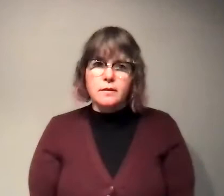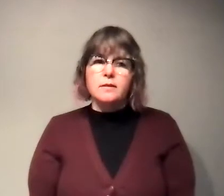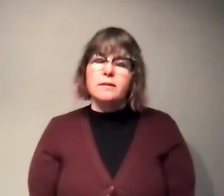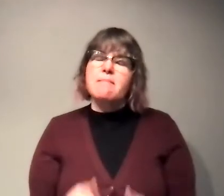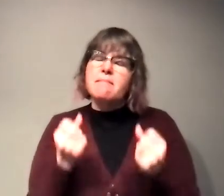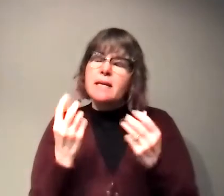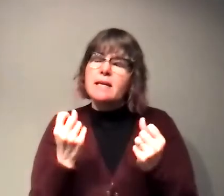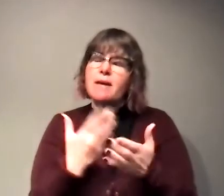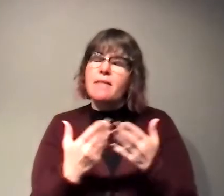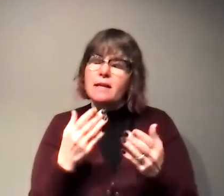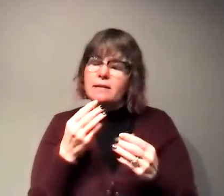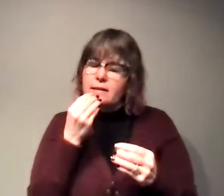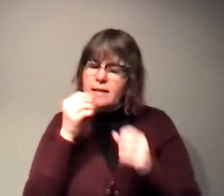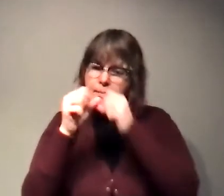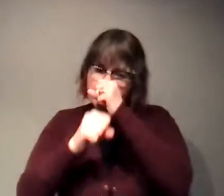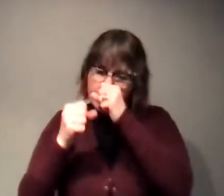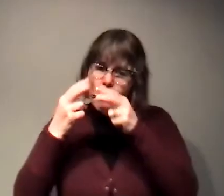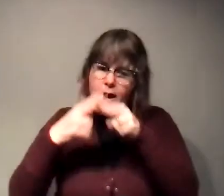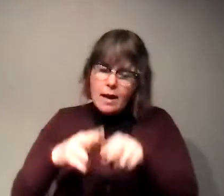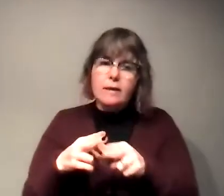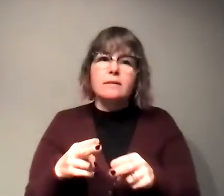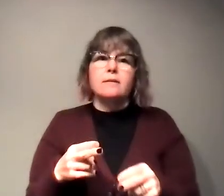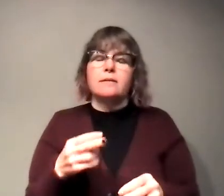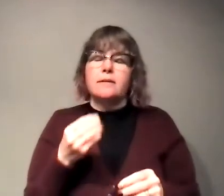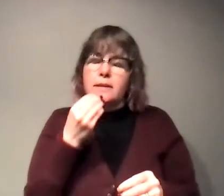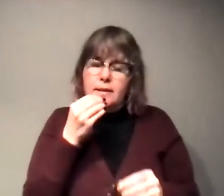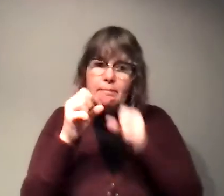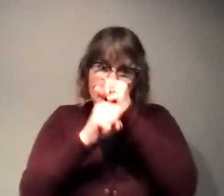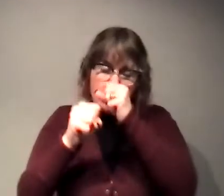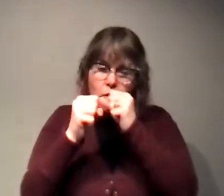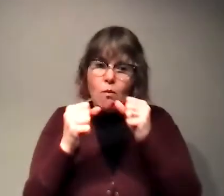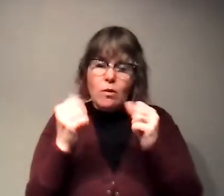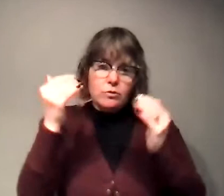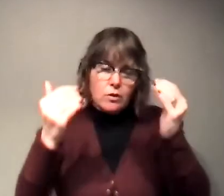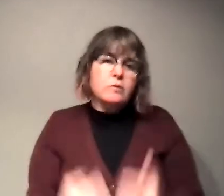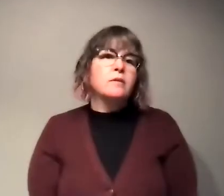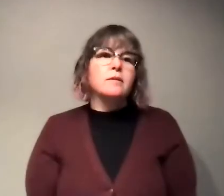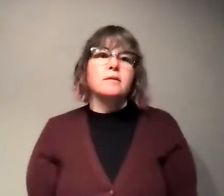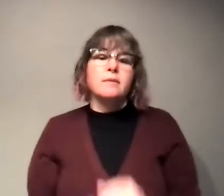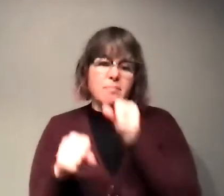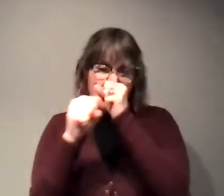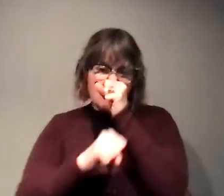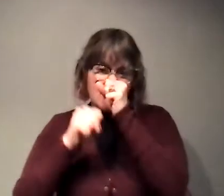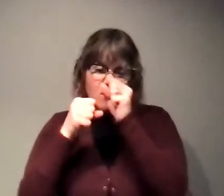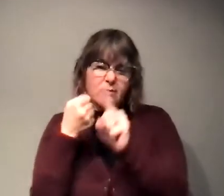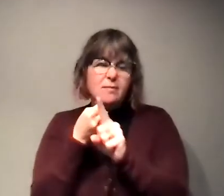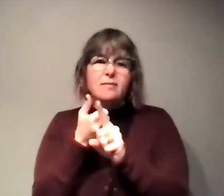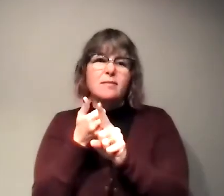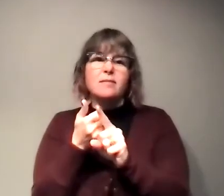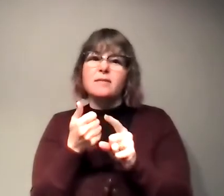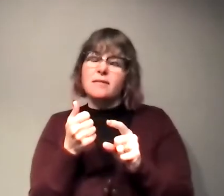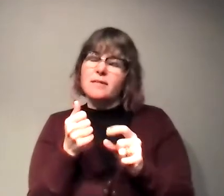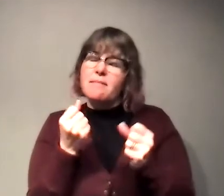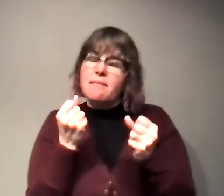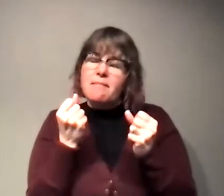mosquito eggs, eat mosquito adults. Yeah, mosquitoes are one of those animals that are on the menu for